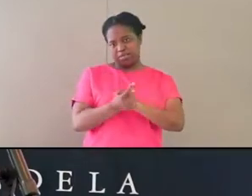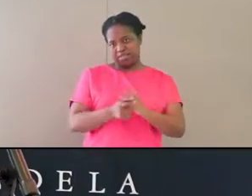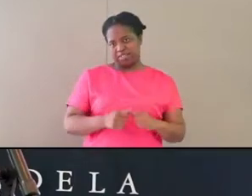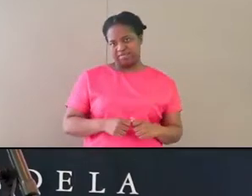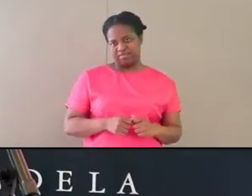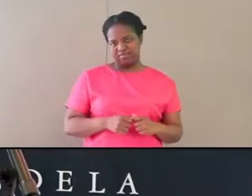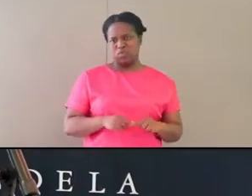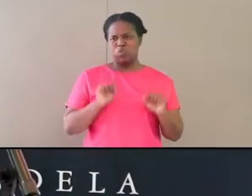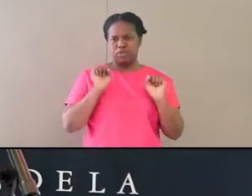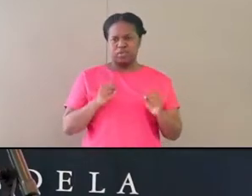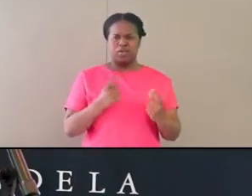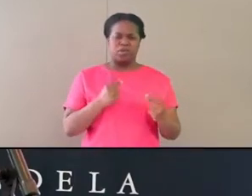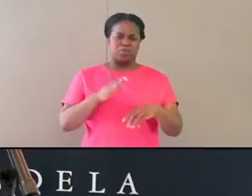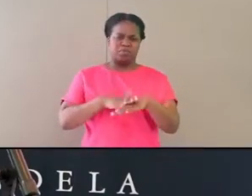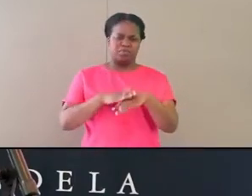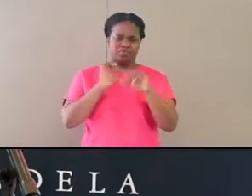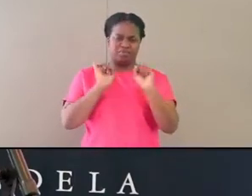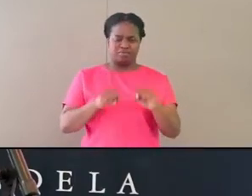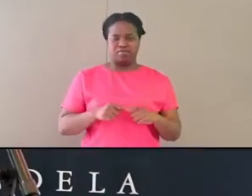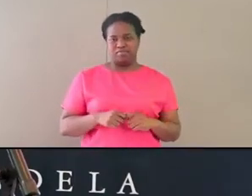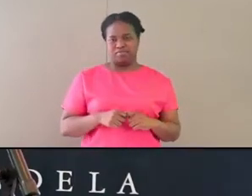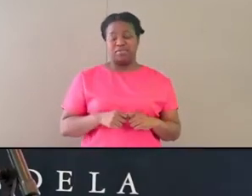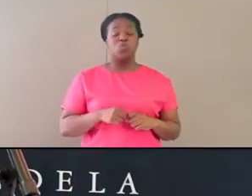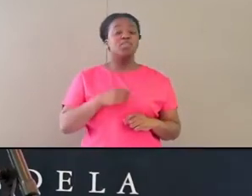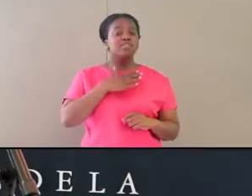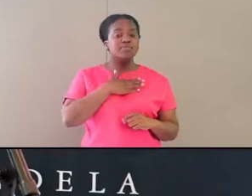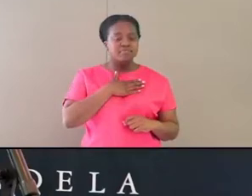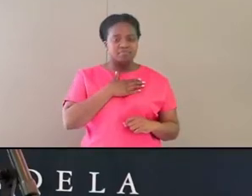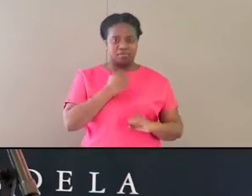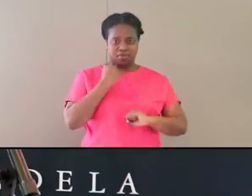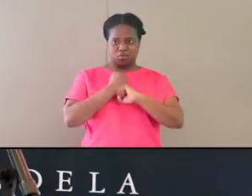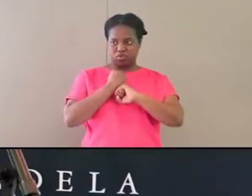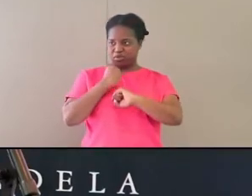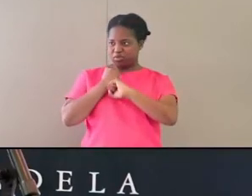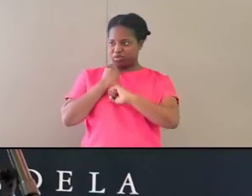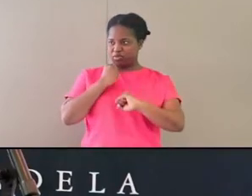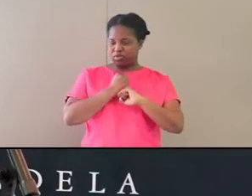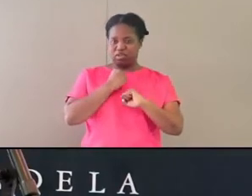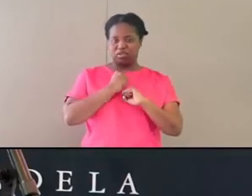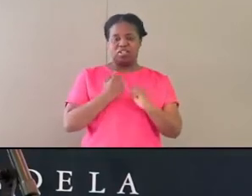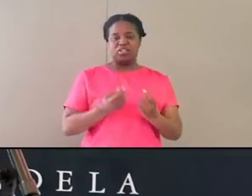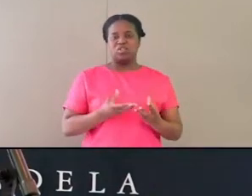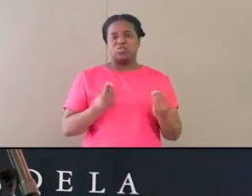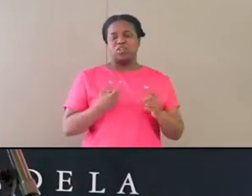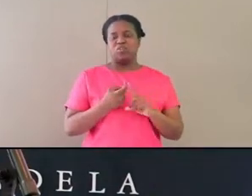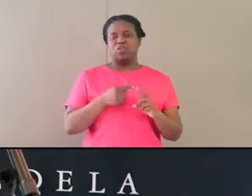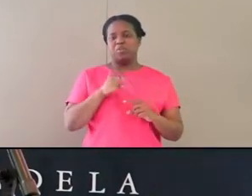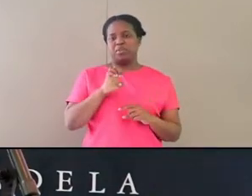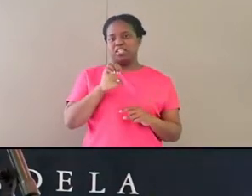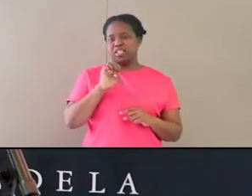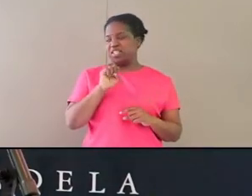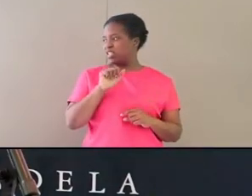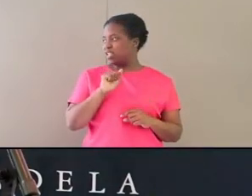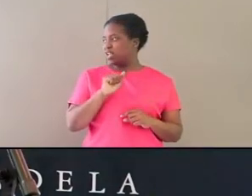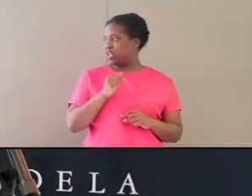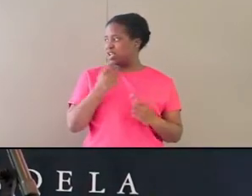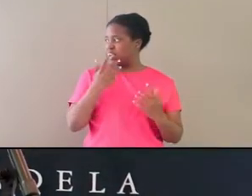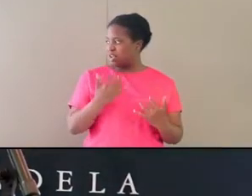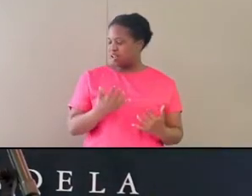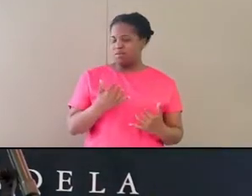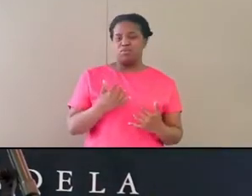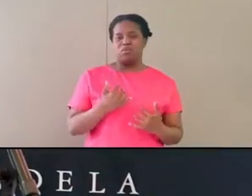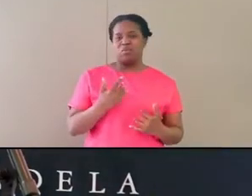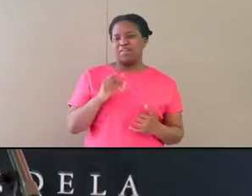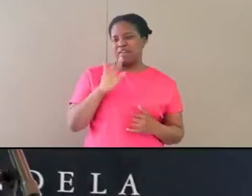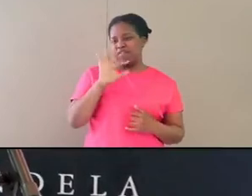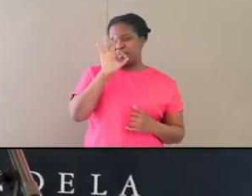we can do a lot more and we're grateful for the support that we receive from ESA right now I'd like to give to Mr. Mike and Gabin just for about